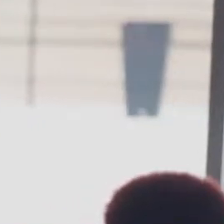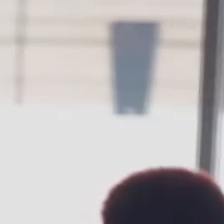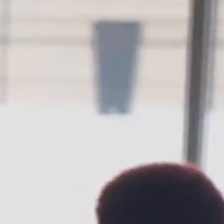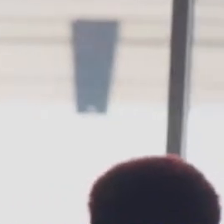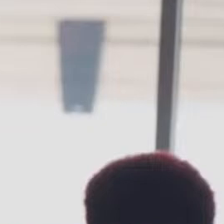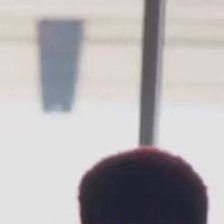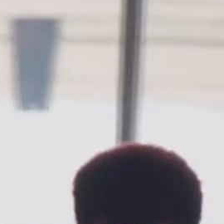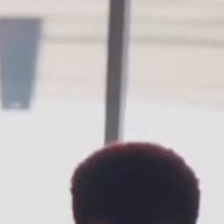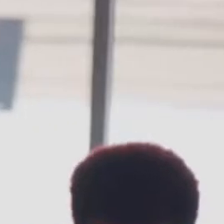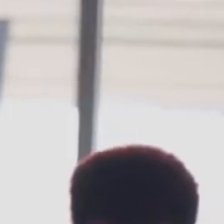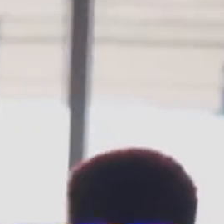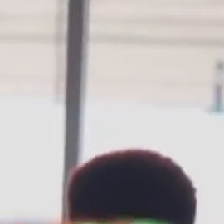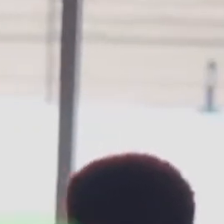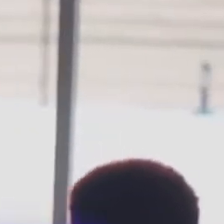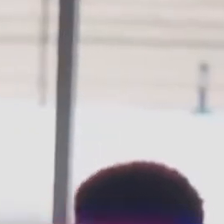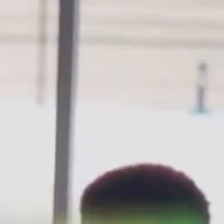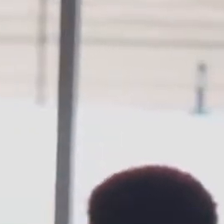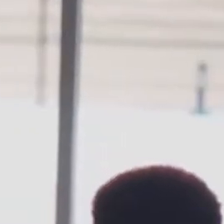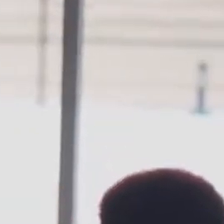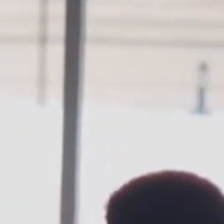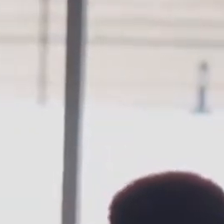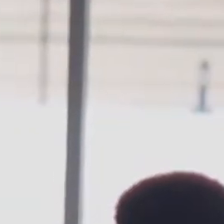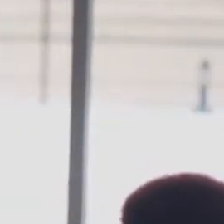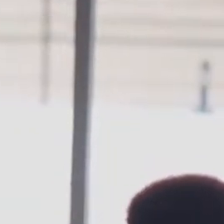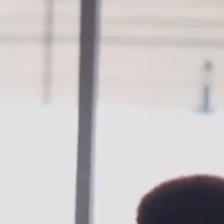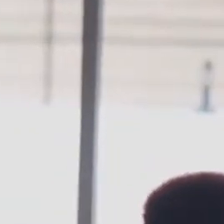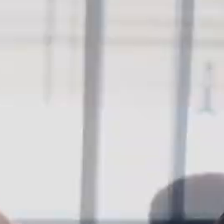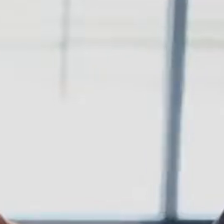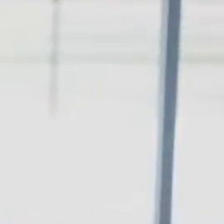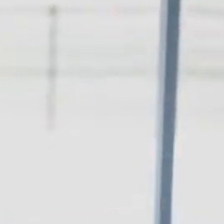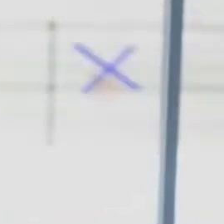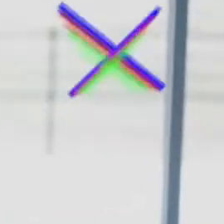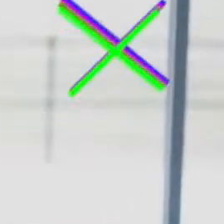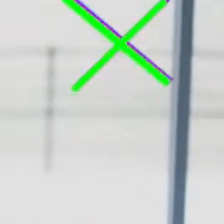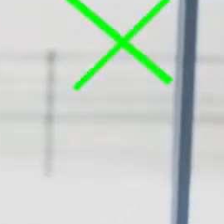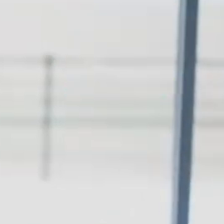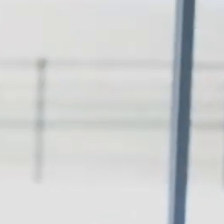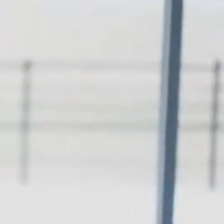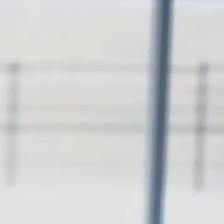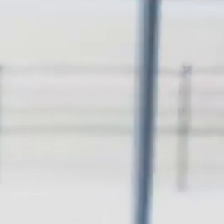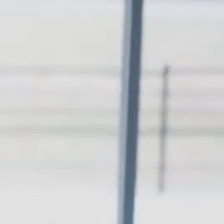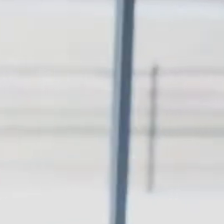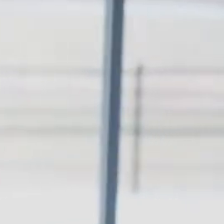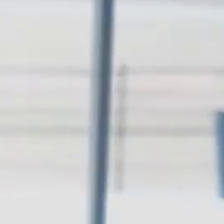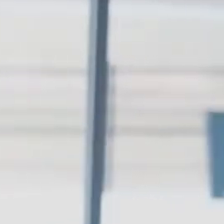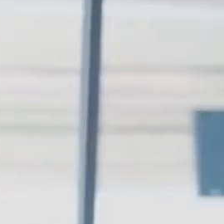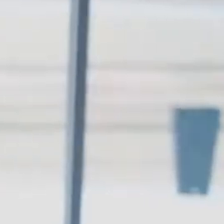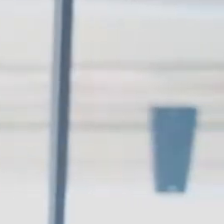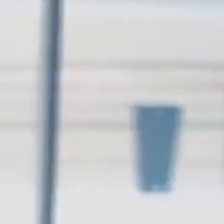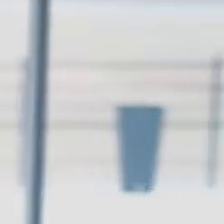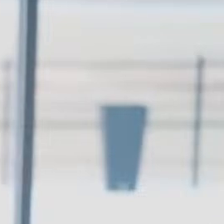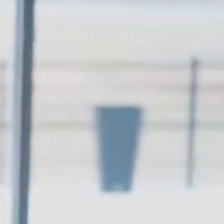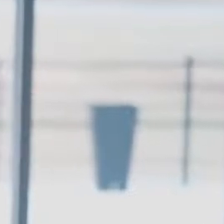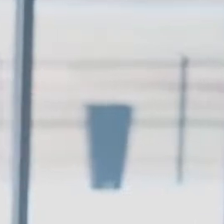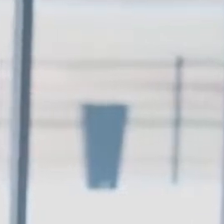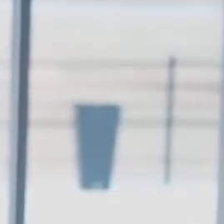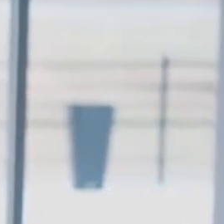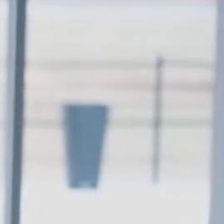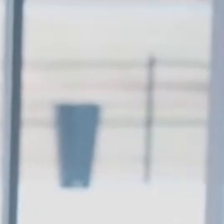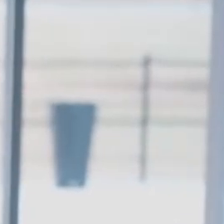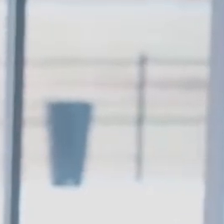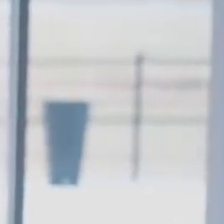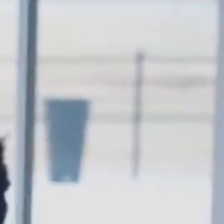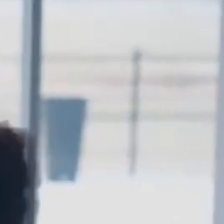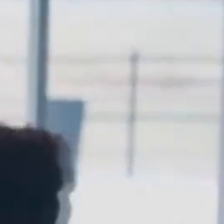enrolled in college, we've got scholarship opportunities waiting for you. The deadline for application is April 15th. Head over to Realm for all the details